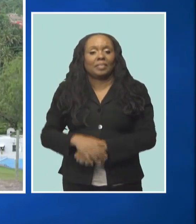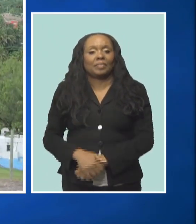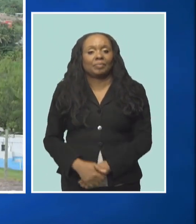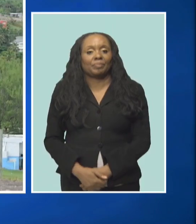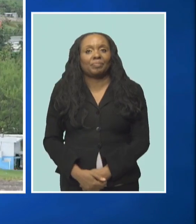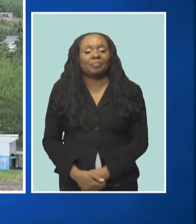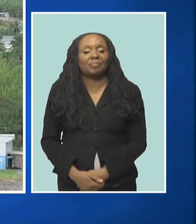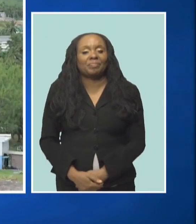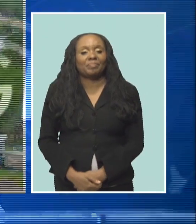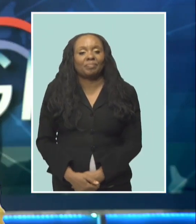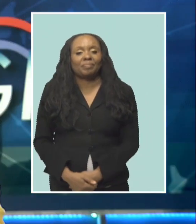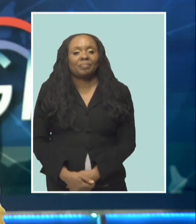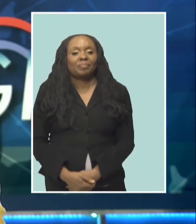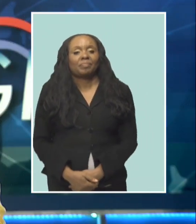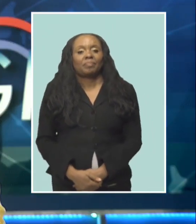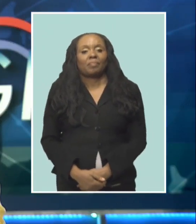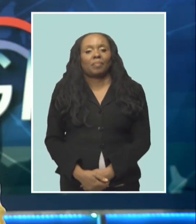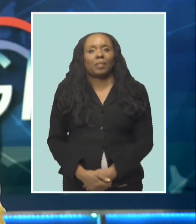News.